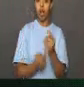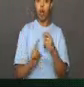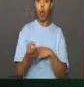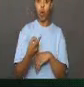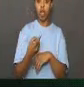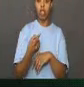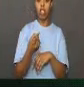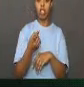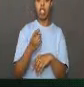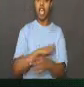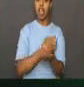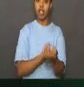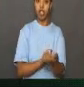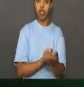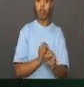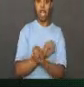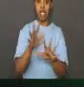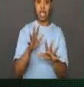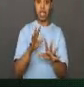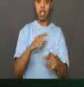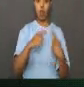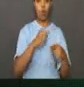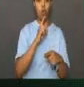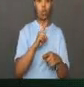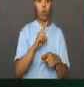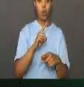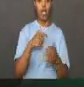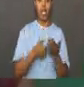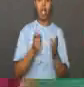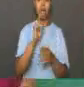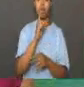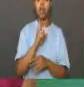energy-releasing process in anaerobic respiration.